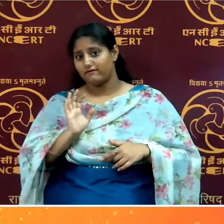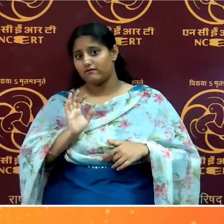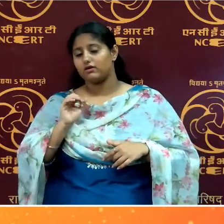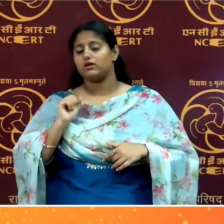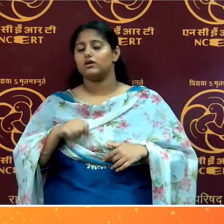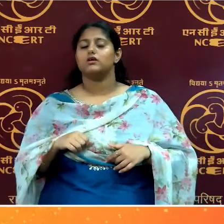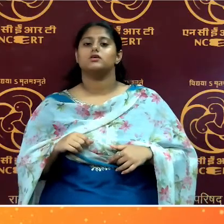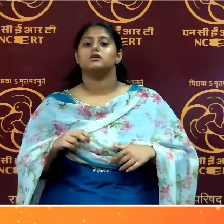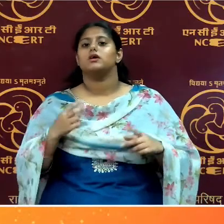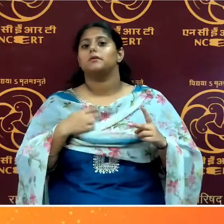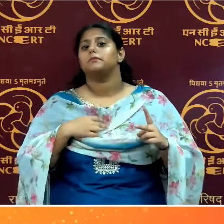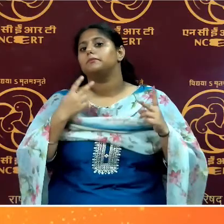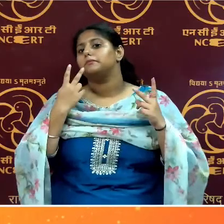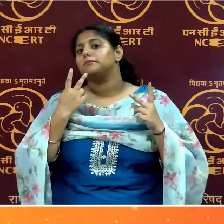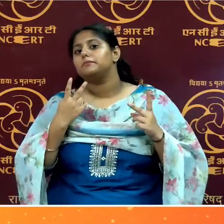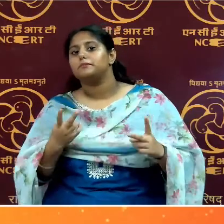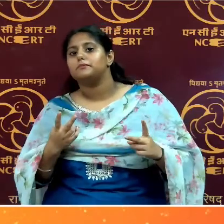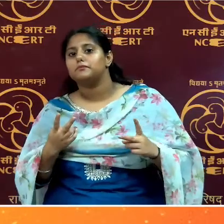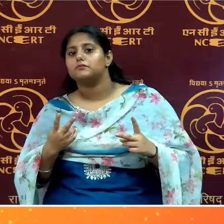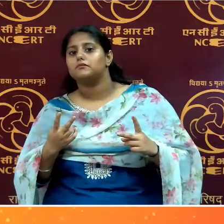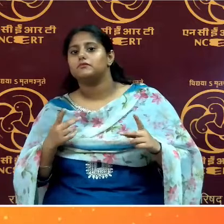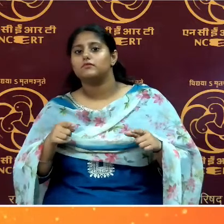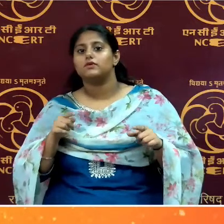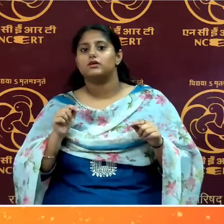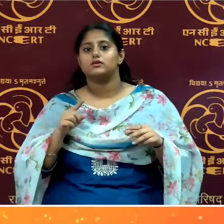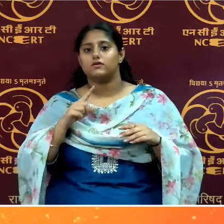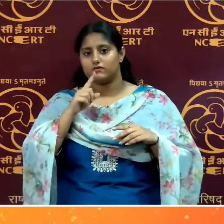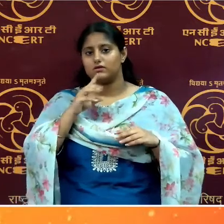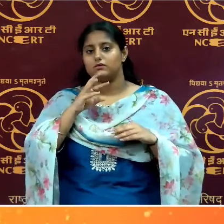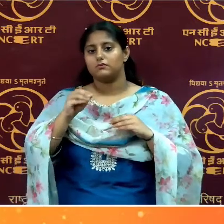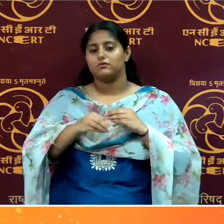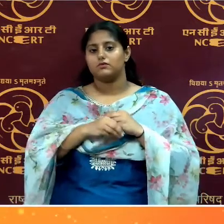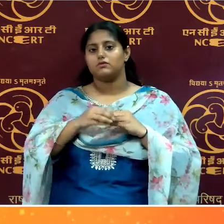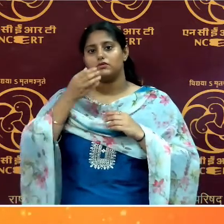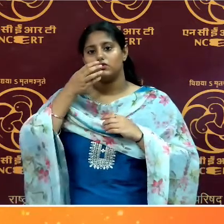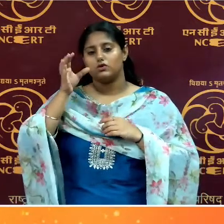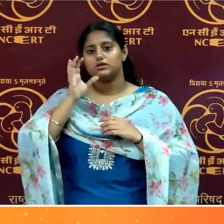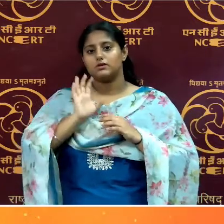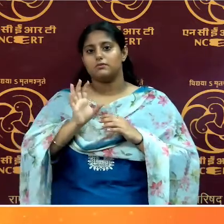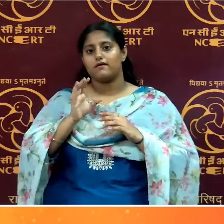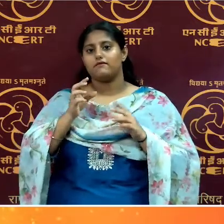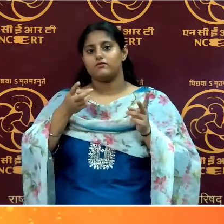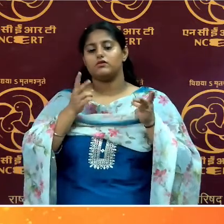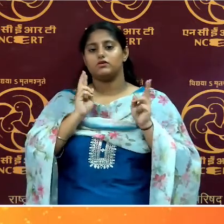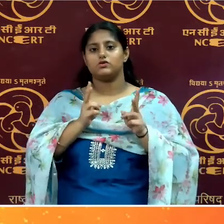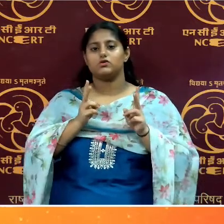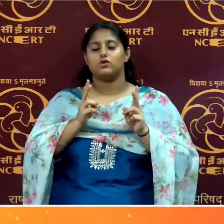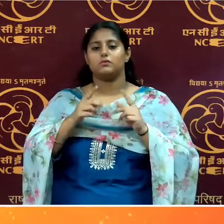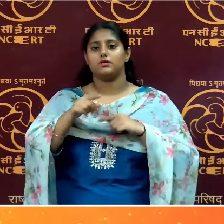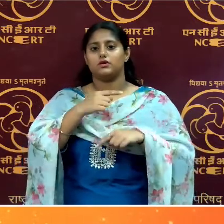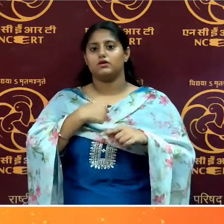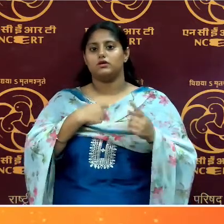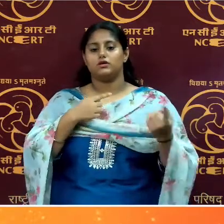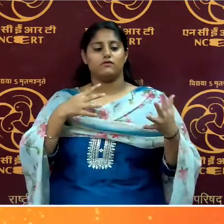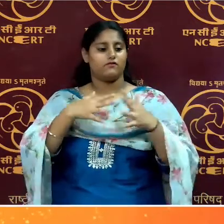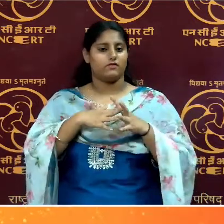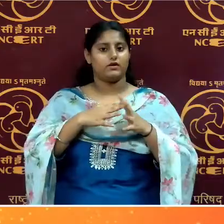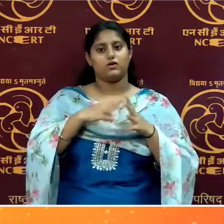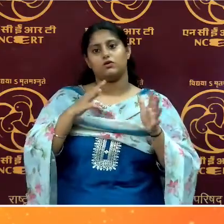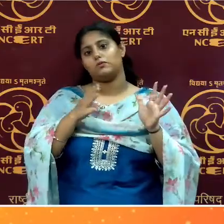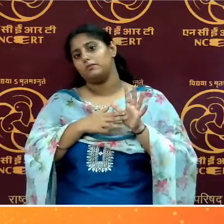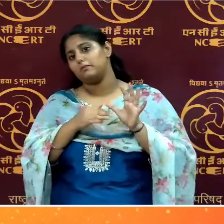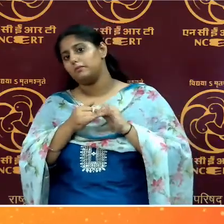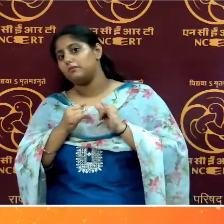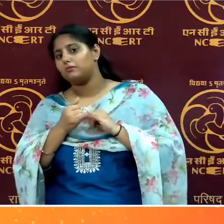we'll see about. Because there is one more important concept which generally is associated with weight and mass. If I'm not wrong,